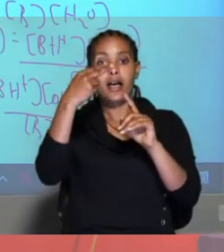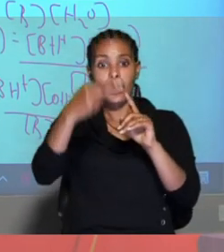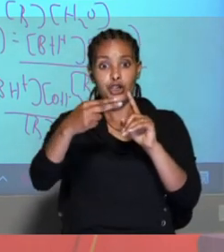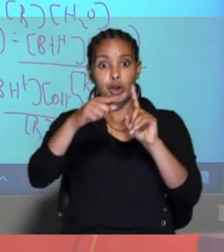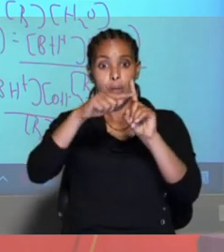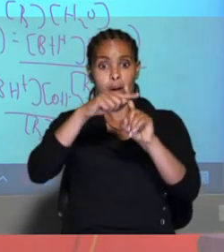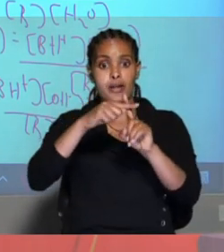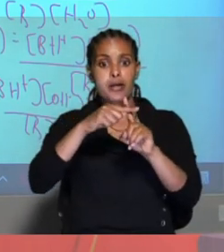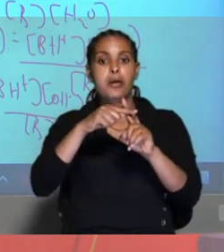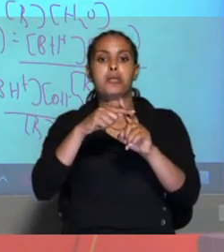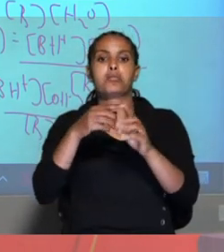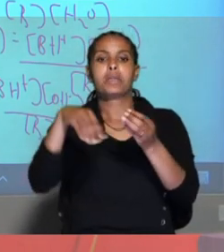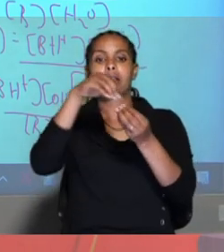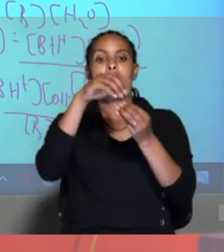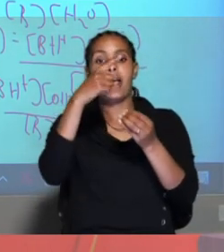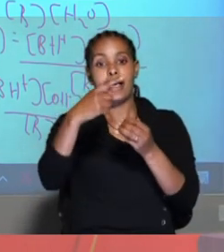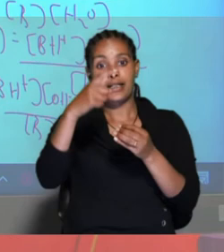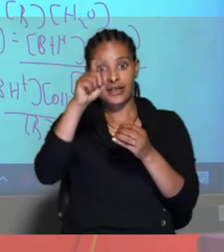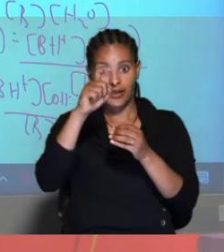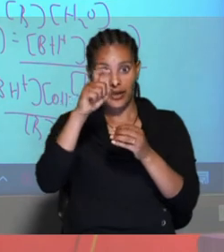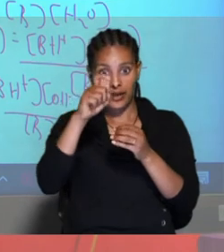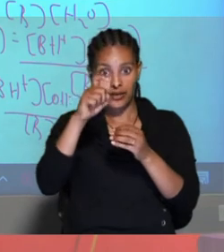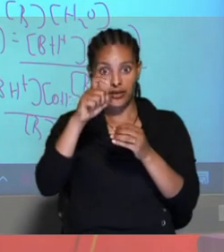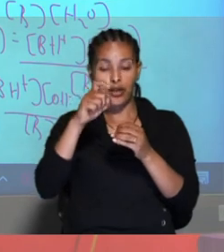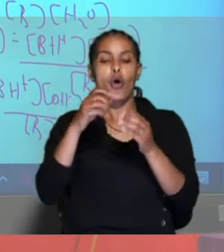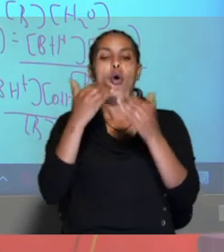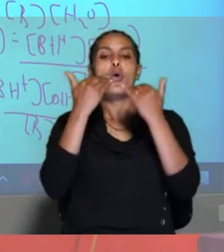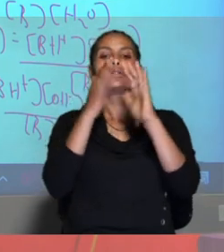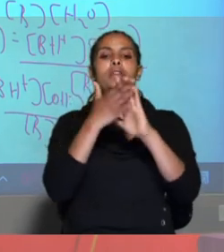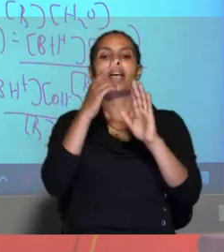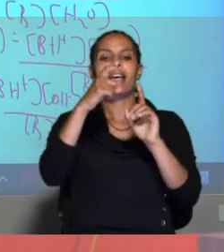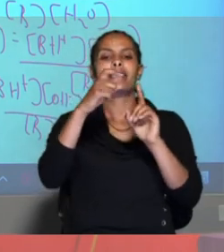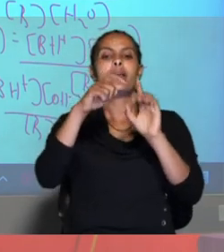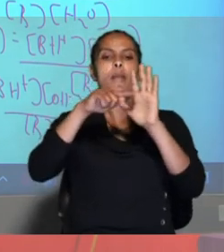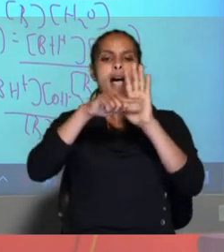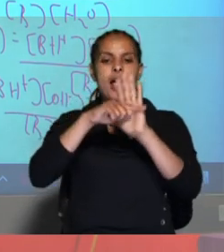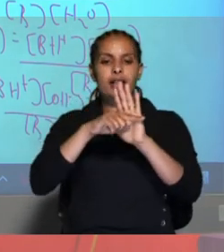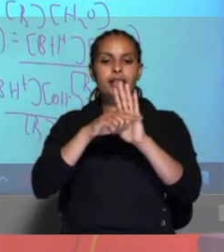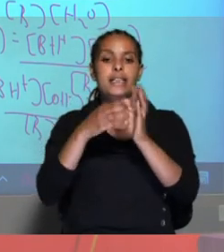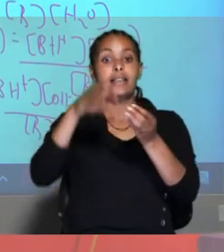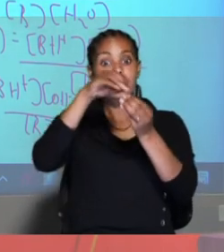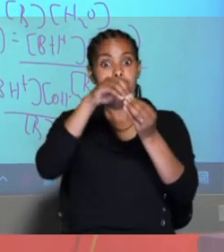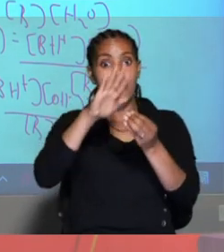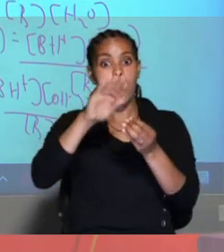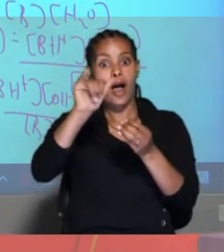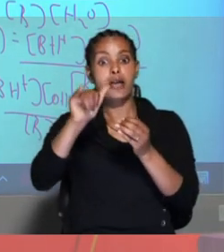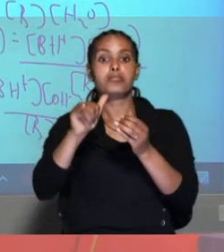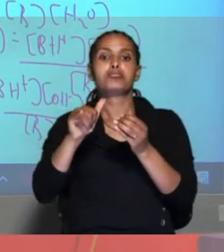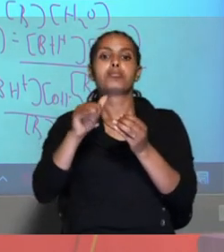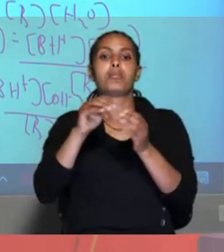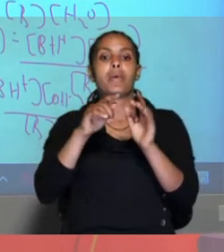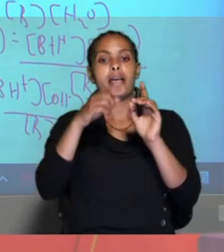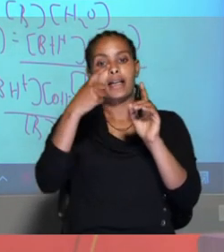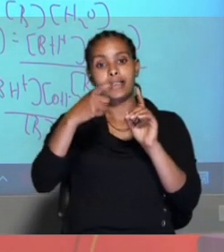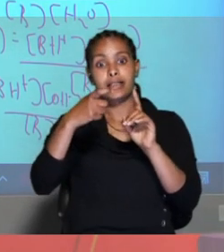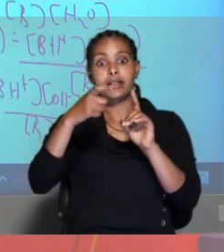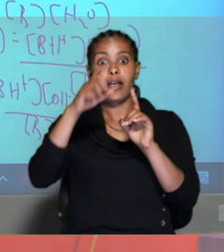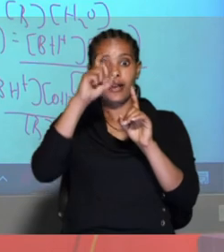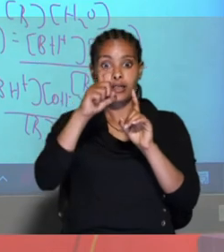increased by X plus X. Concentration of X minus increased by X plus